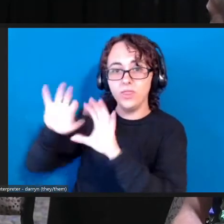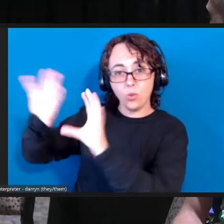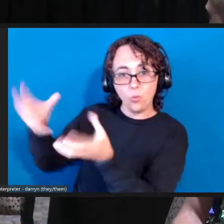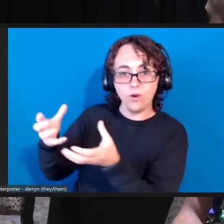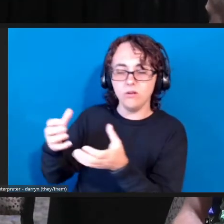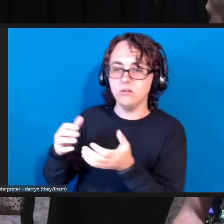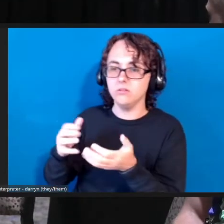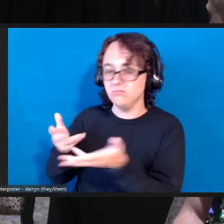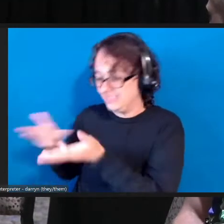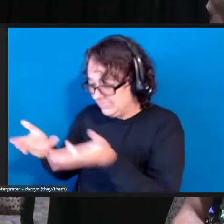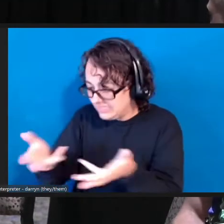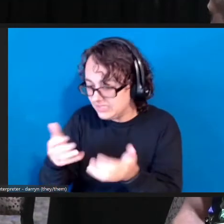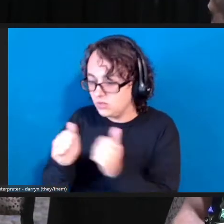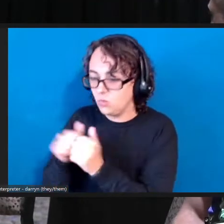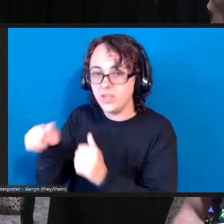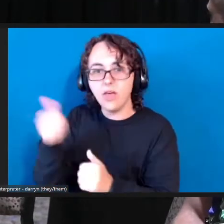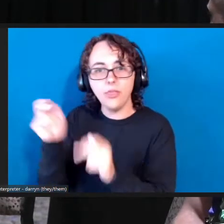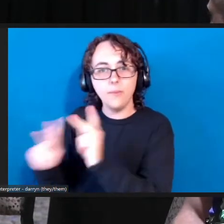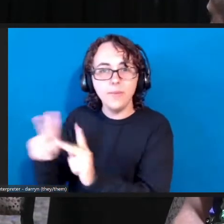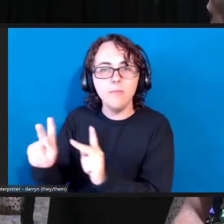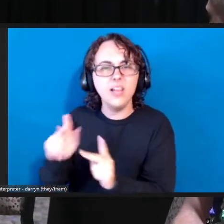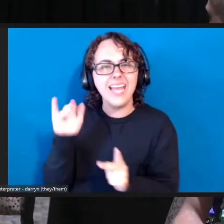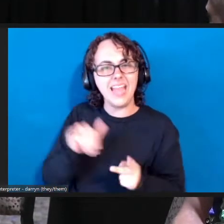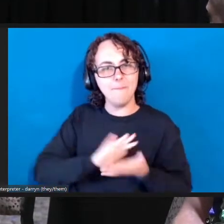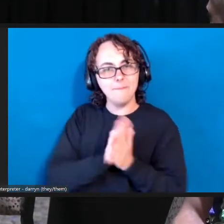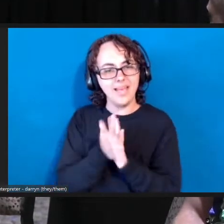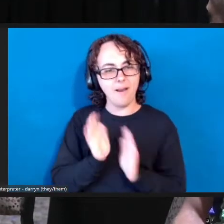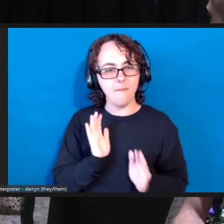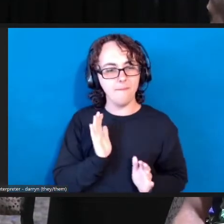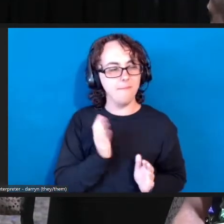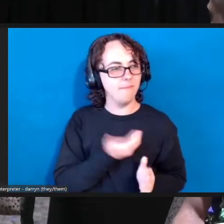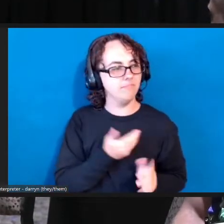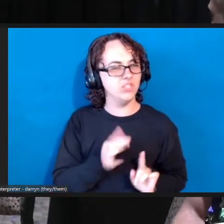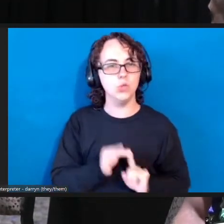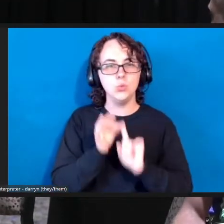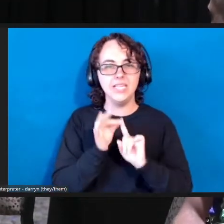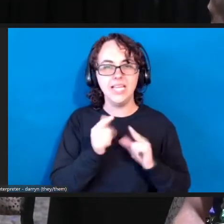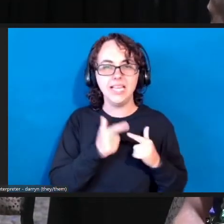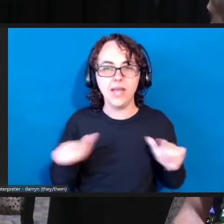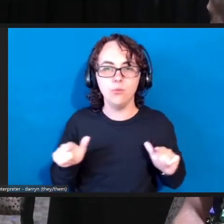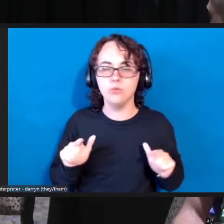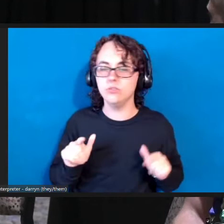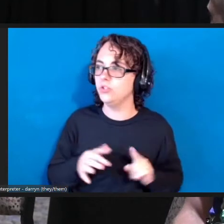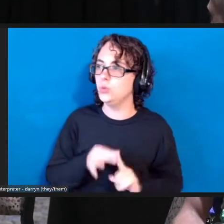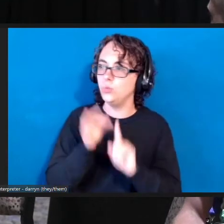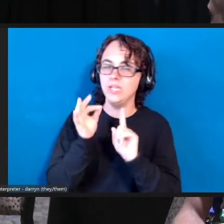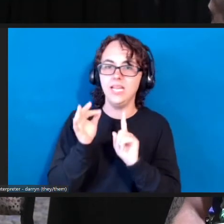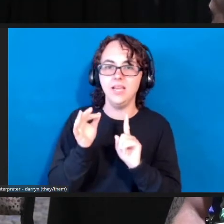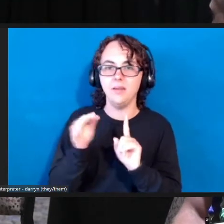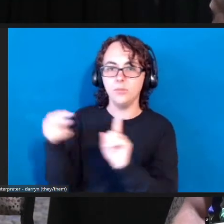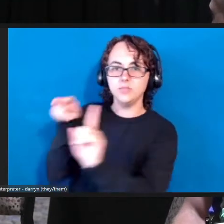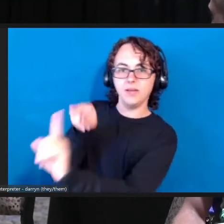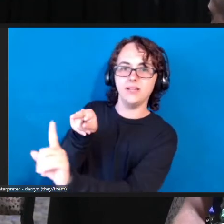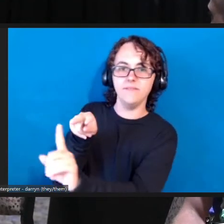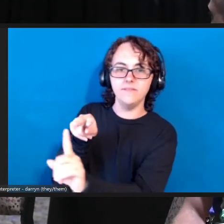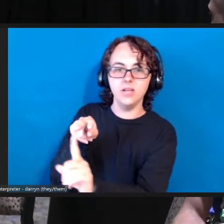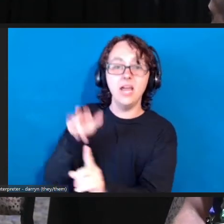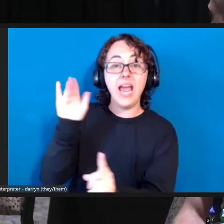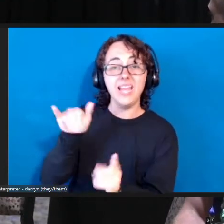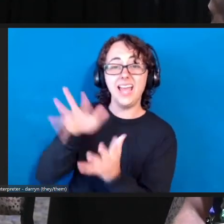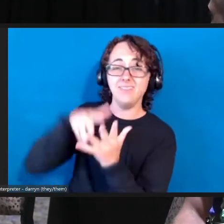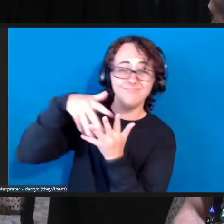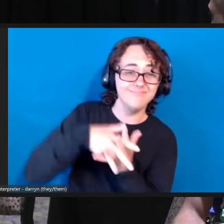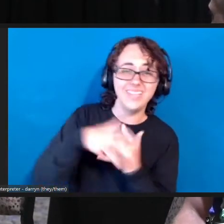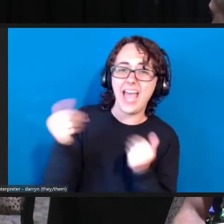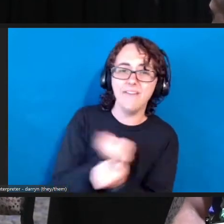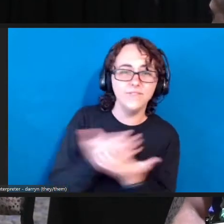language that is unique and a view of the world that's unique, that gets imbued in everything from character to